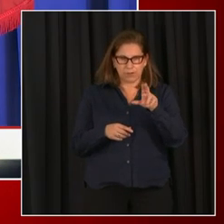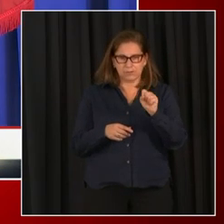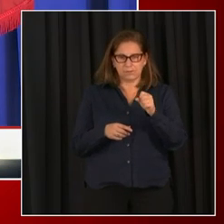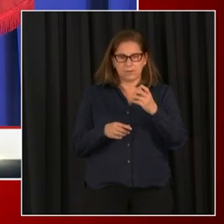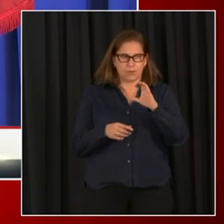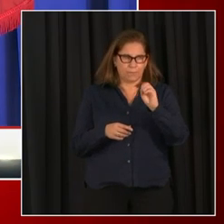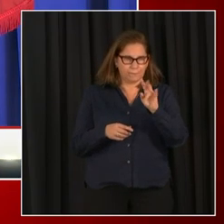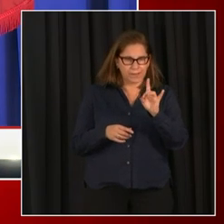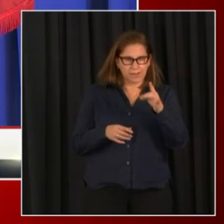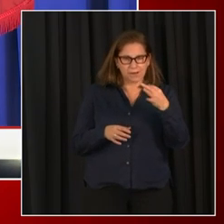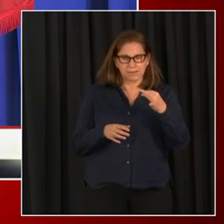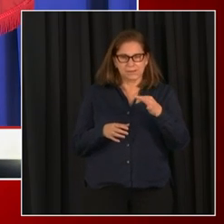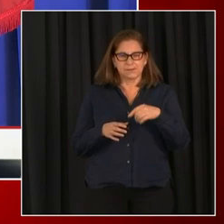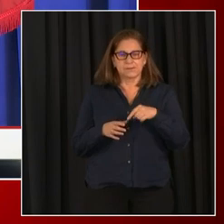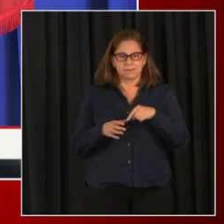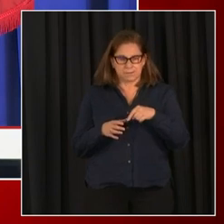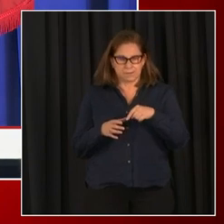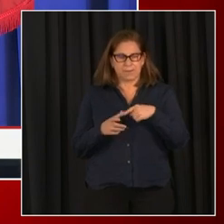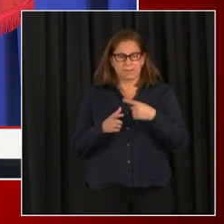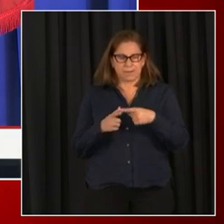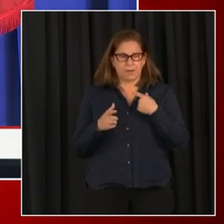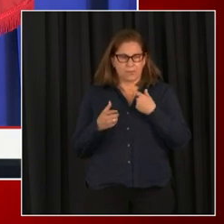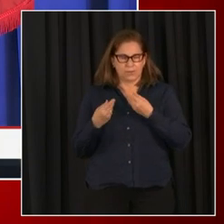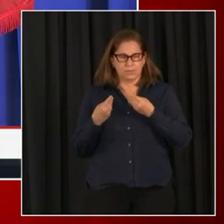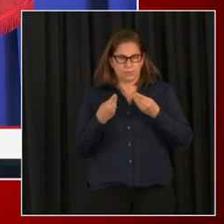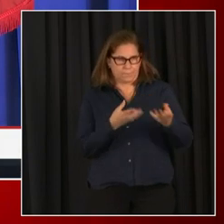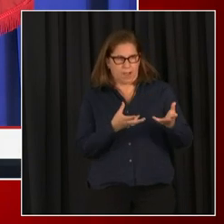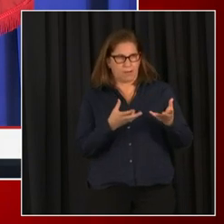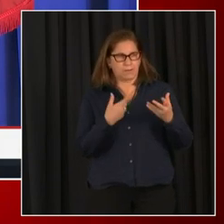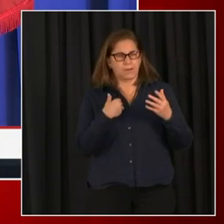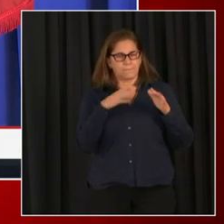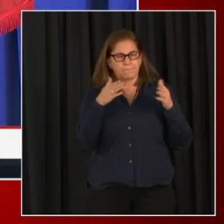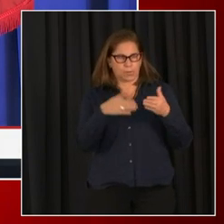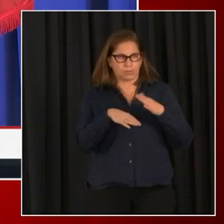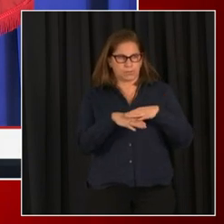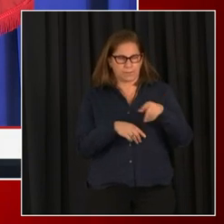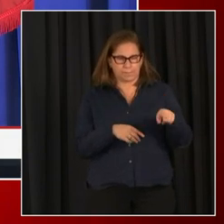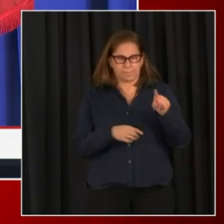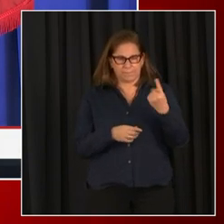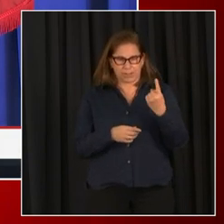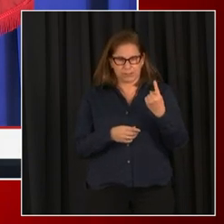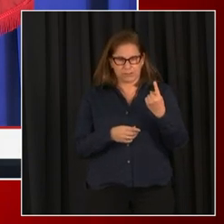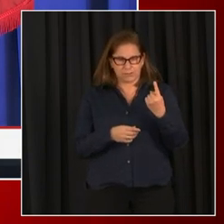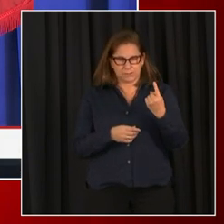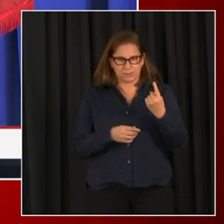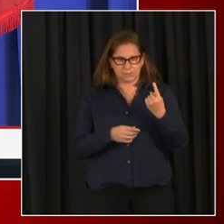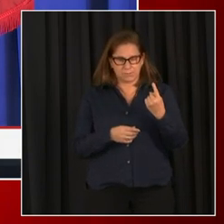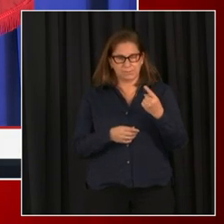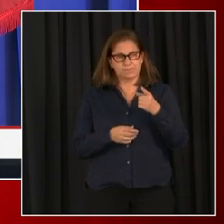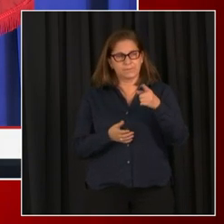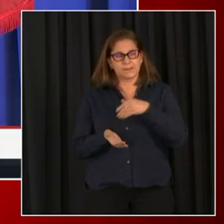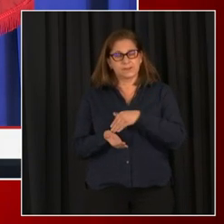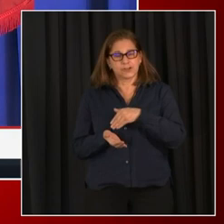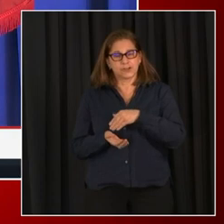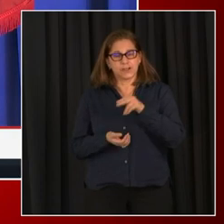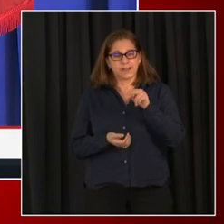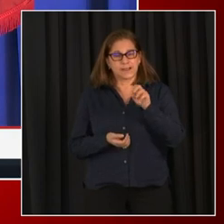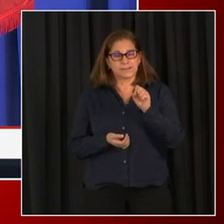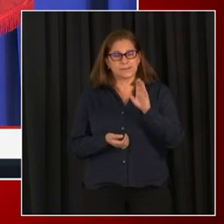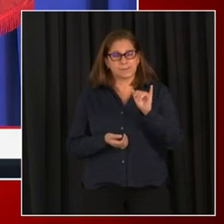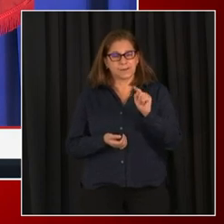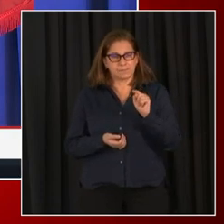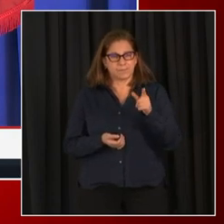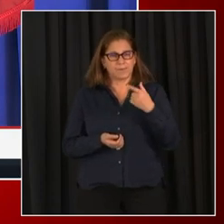You also heard Dr. Nesbitt say that she has impaneled a scientific advisory committee, and